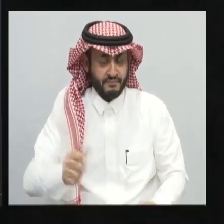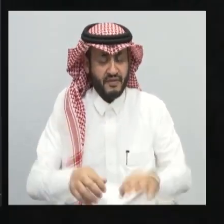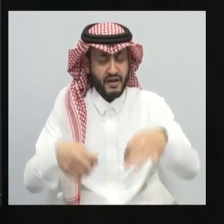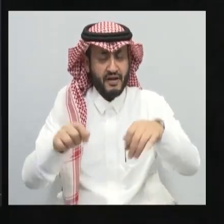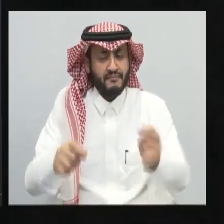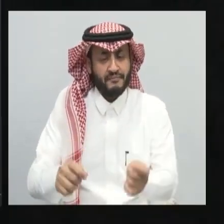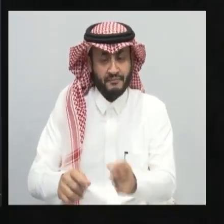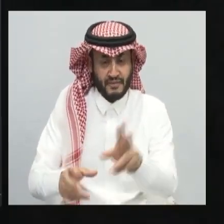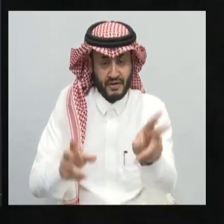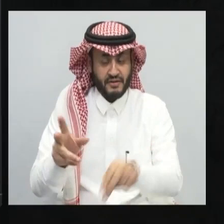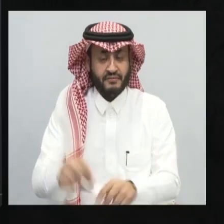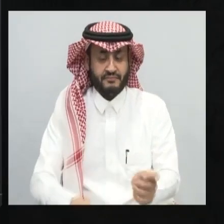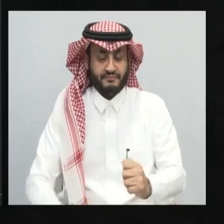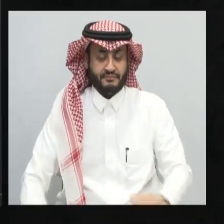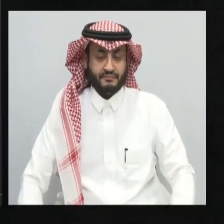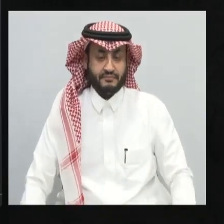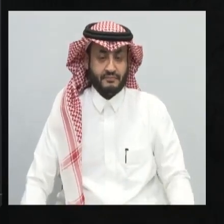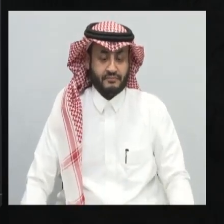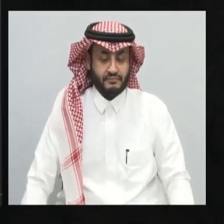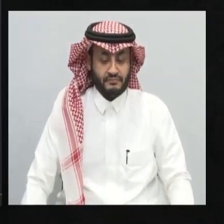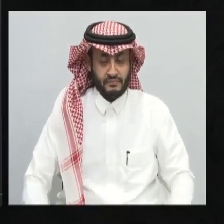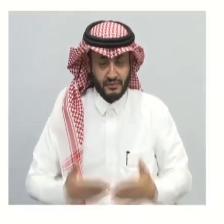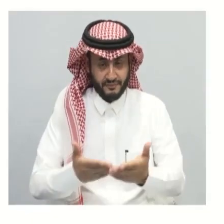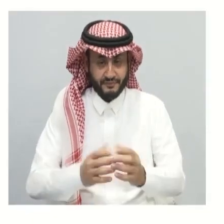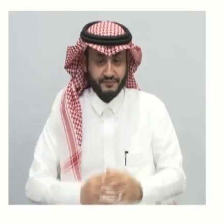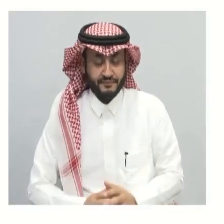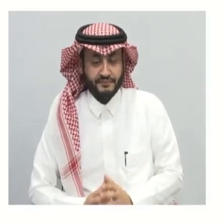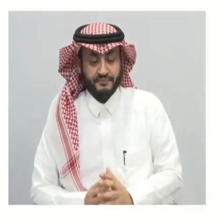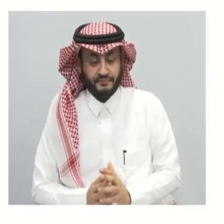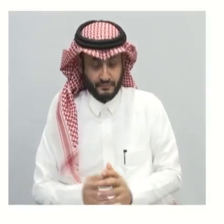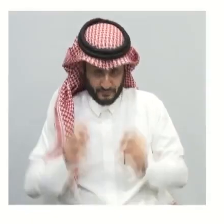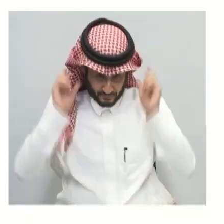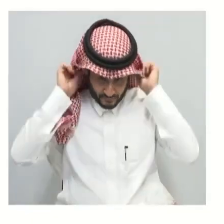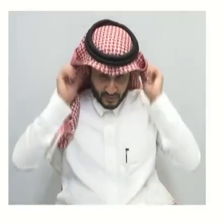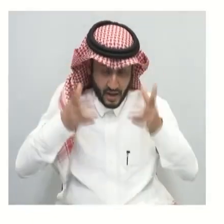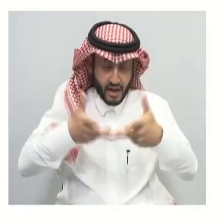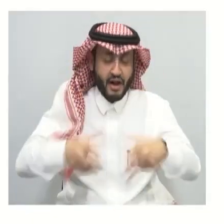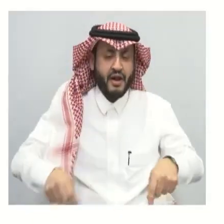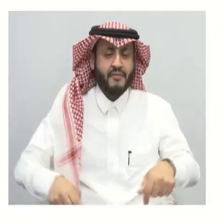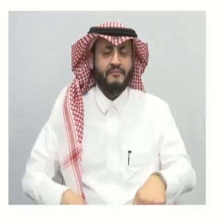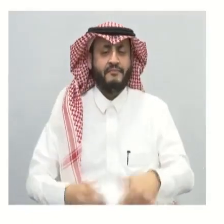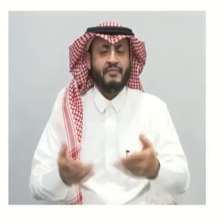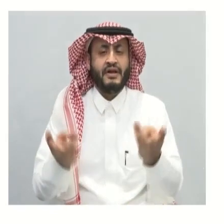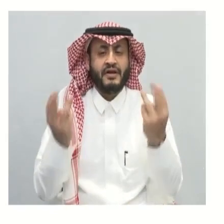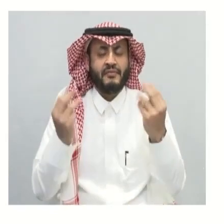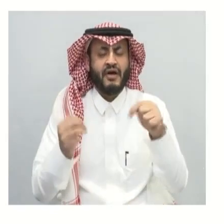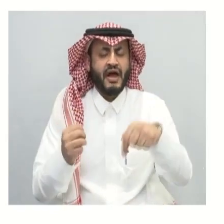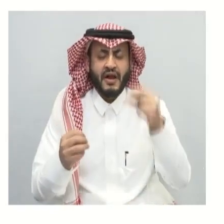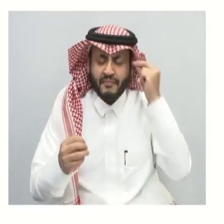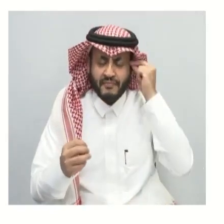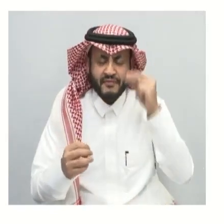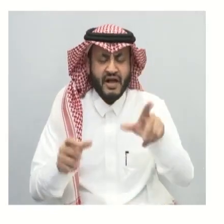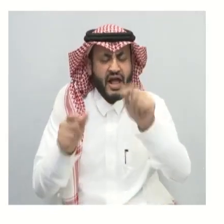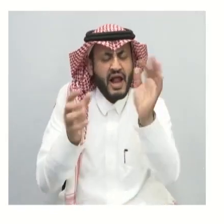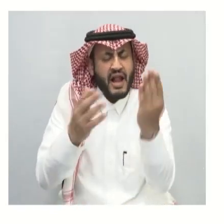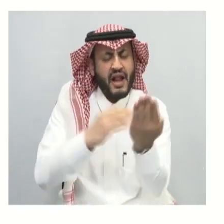and a pen to take down your notes. So let's get started. By the end of today's lesson, you will be able to design